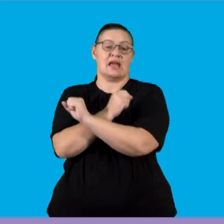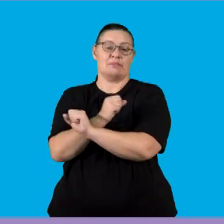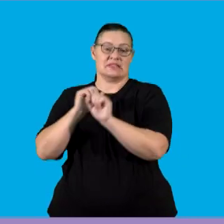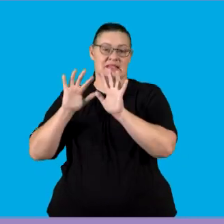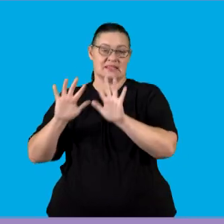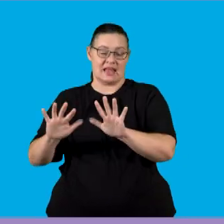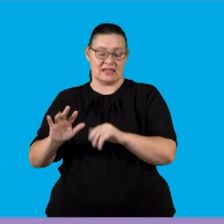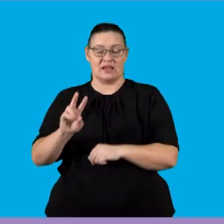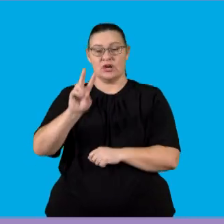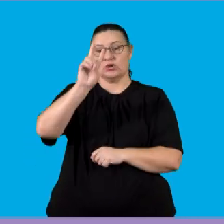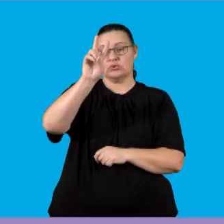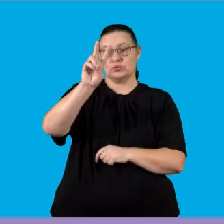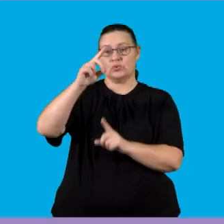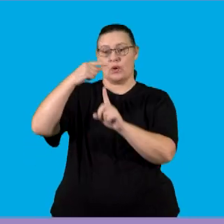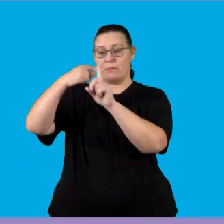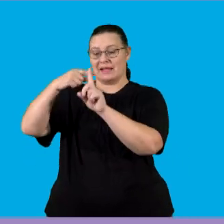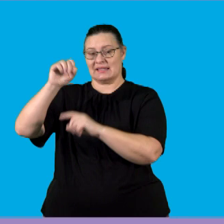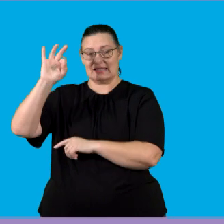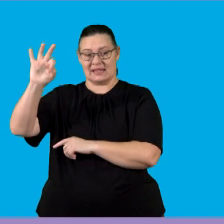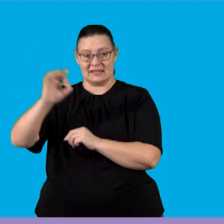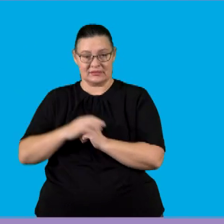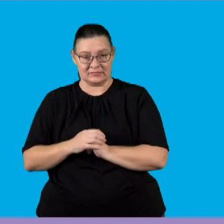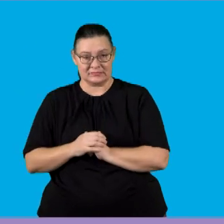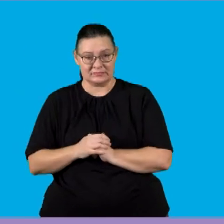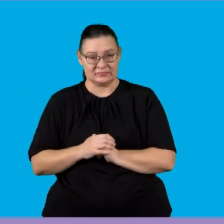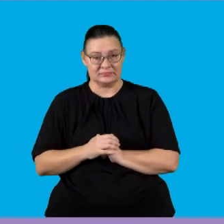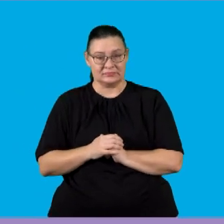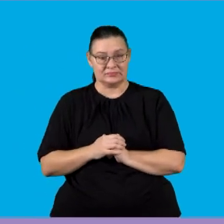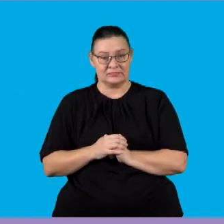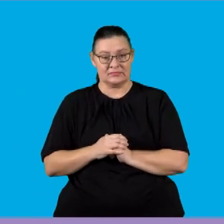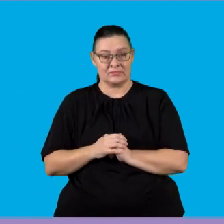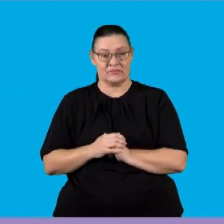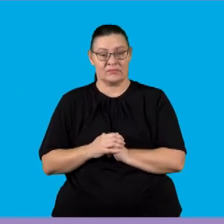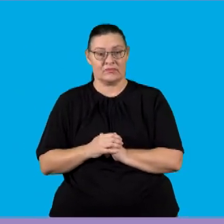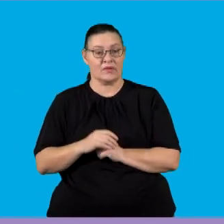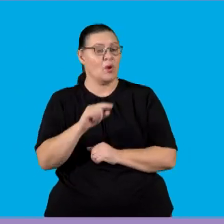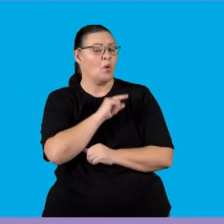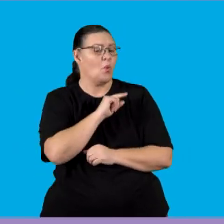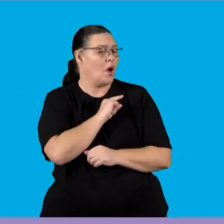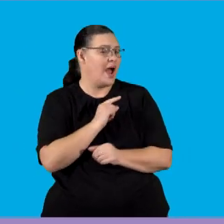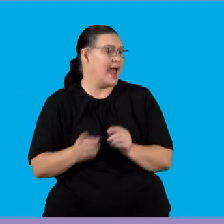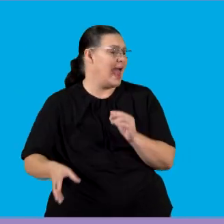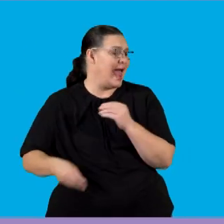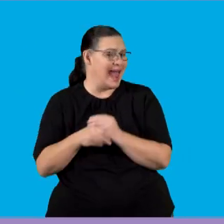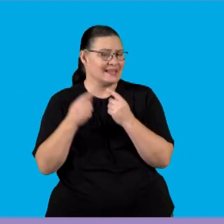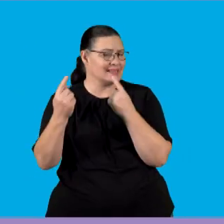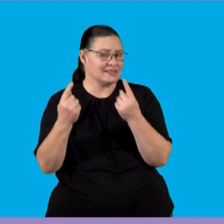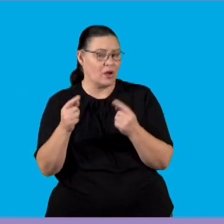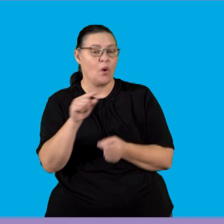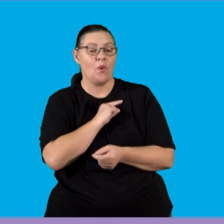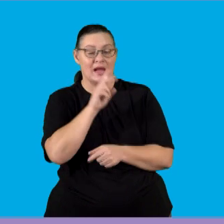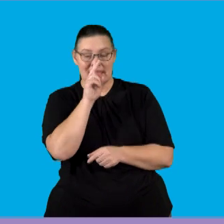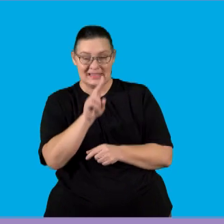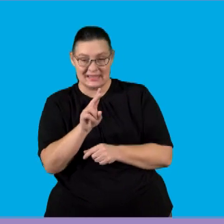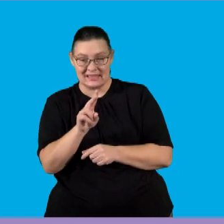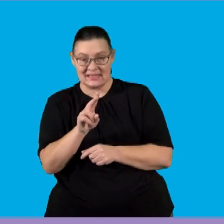by 10, and the exponent there is going to be 2 plus 3. Why are we adding these exponents? Because we